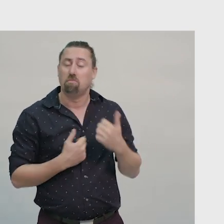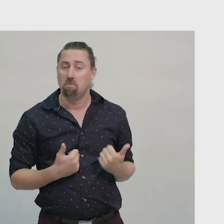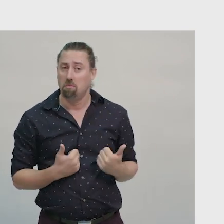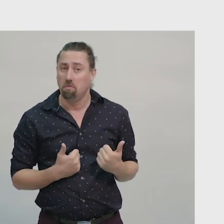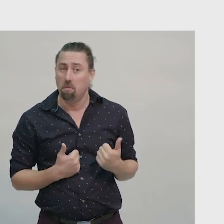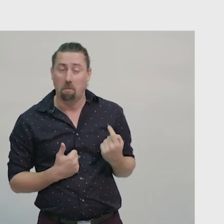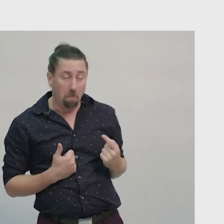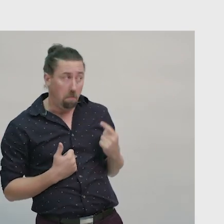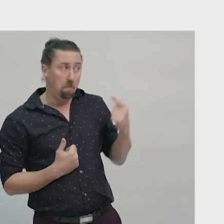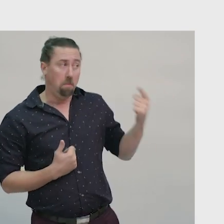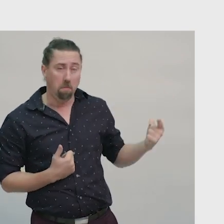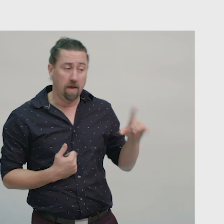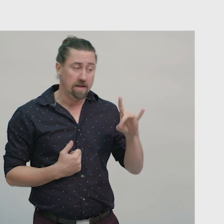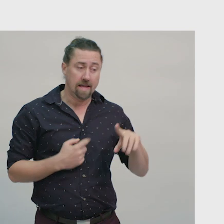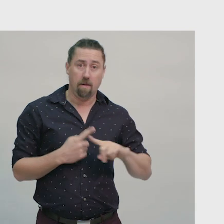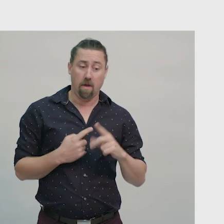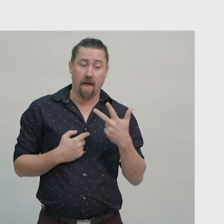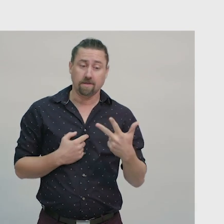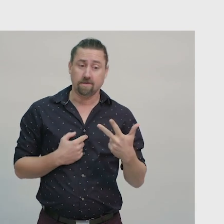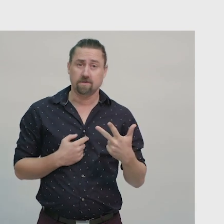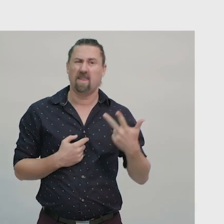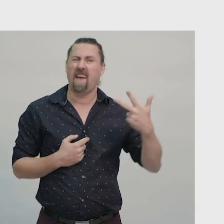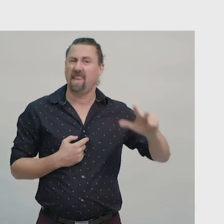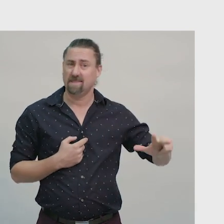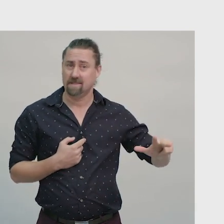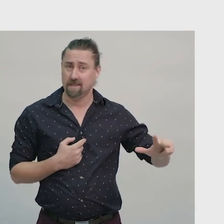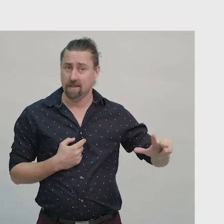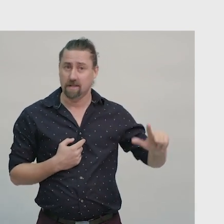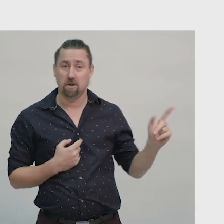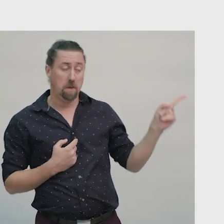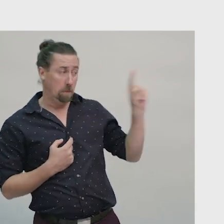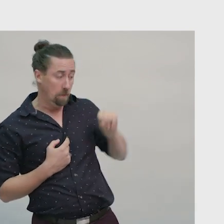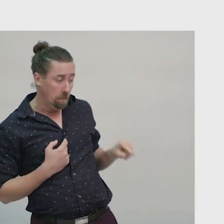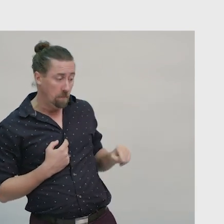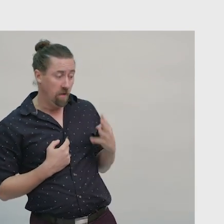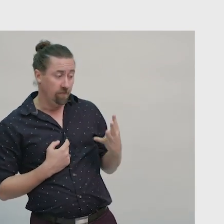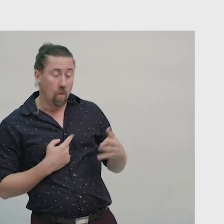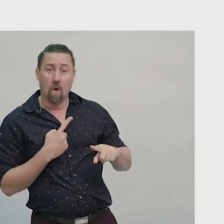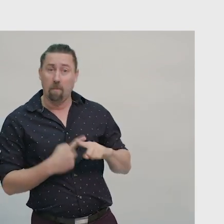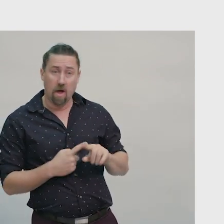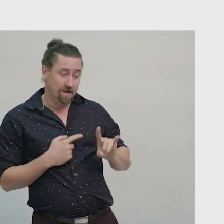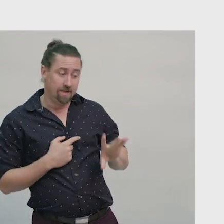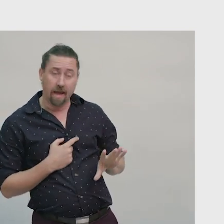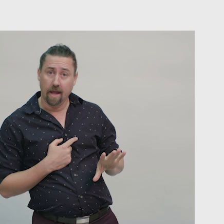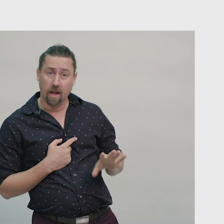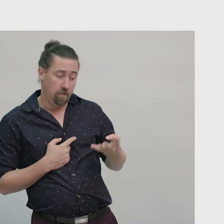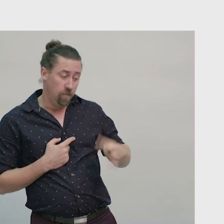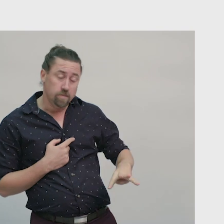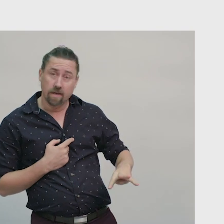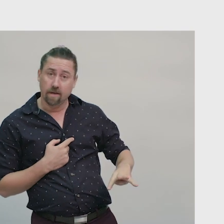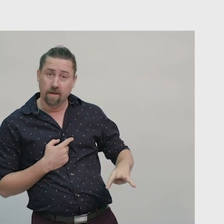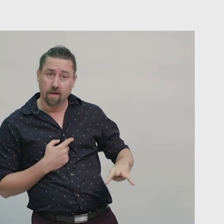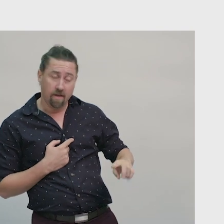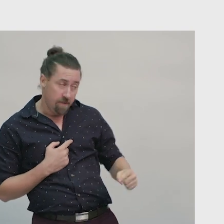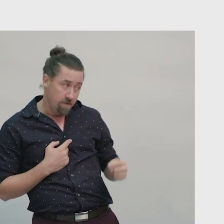100. 10 multiplied by 8 is 80. 4 multiplied by 10 is